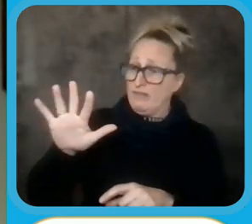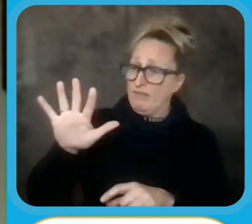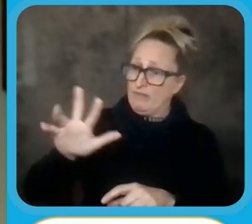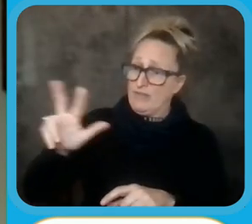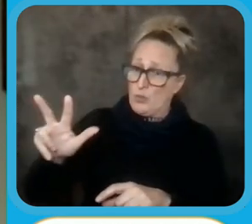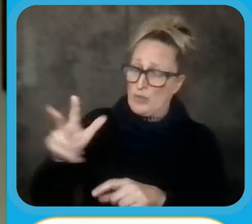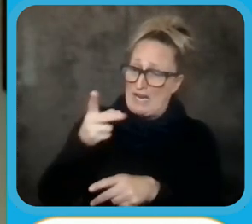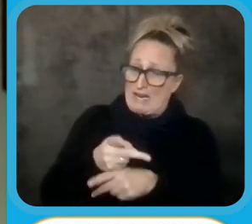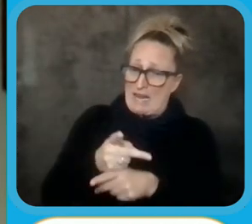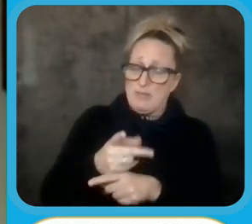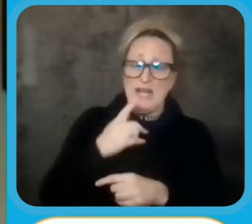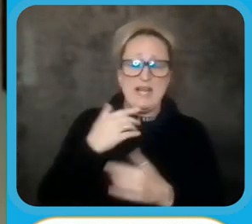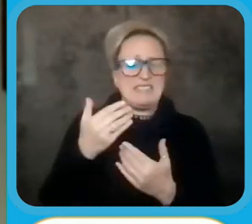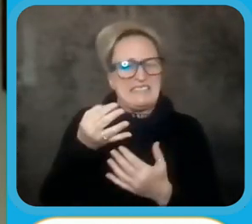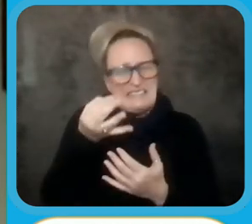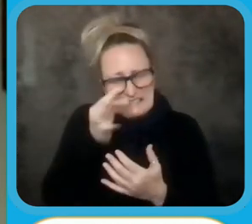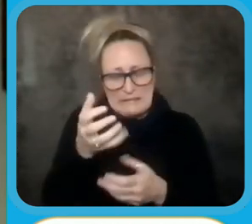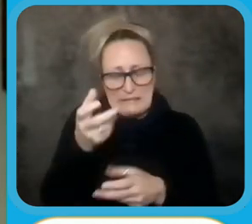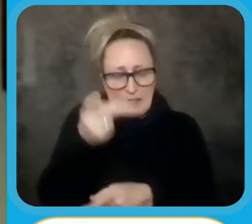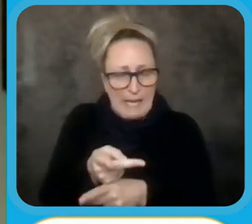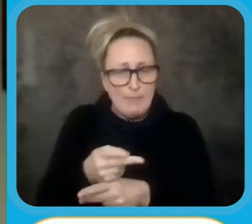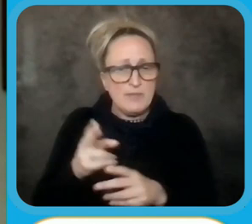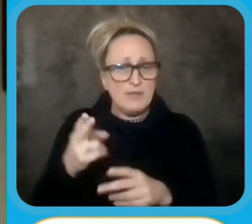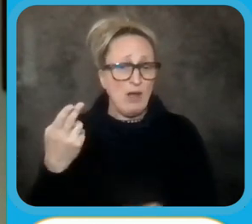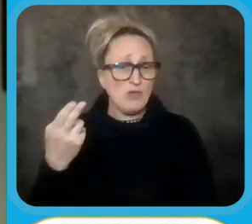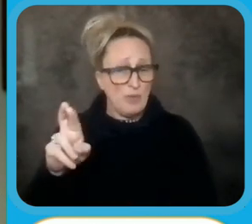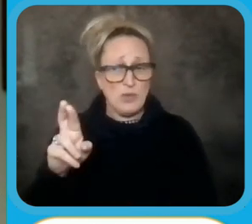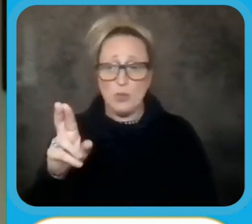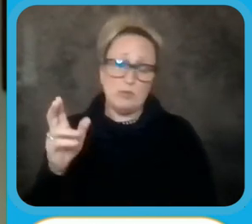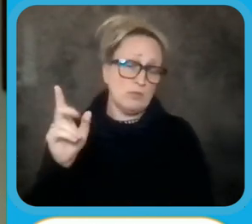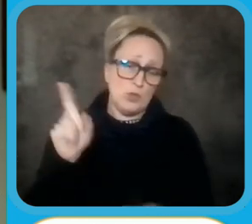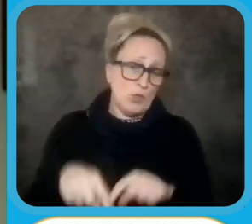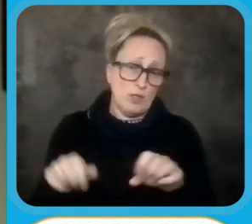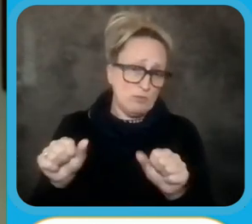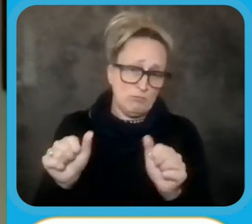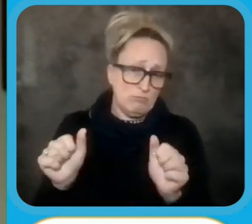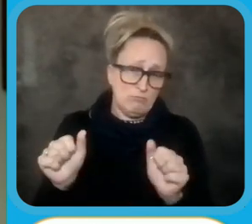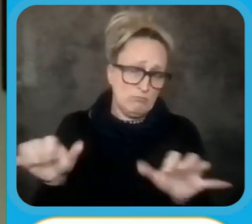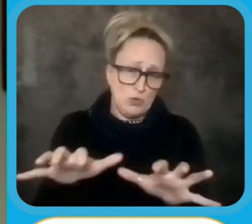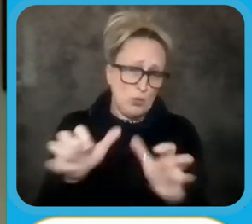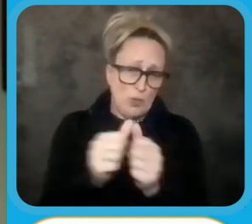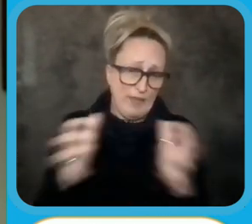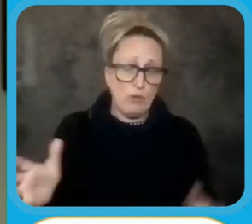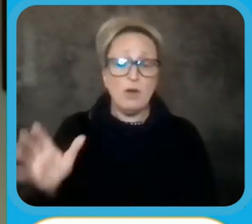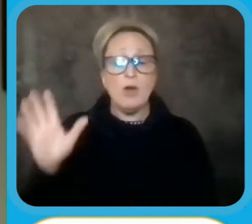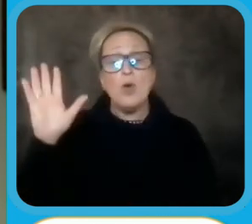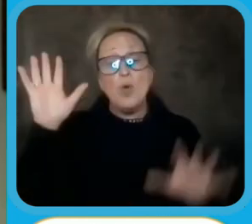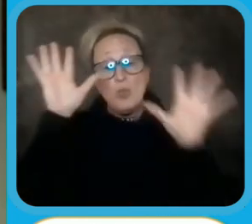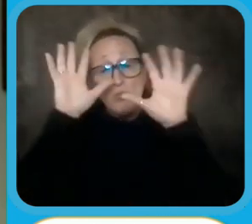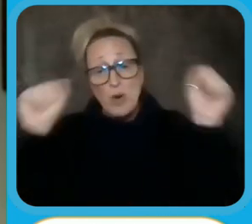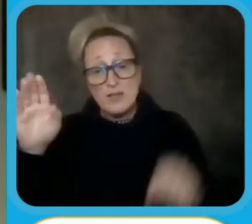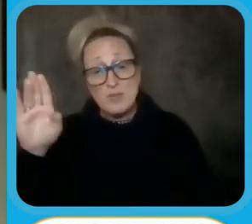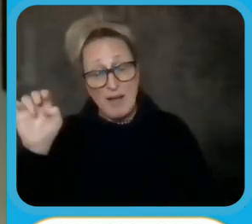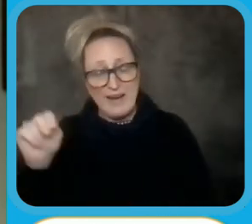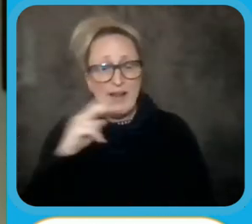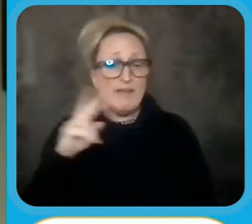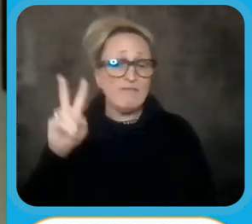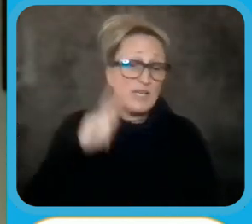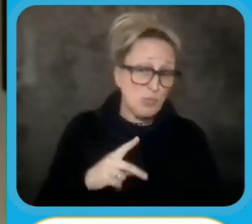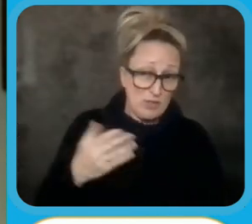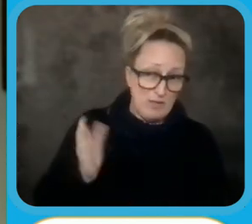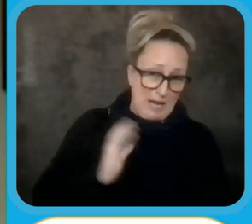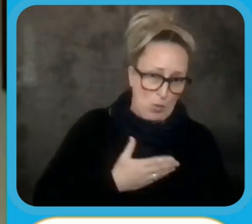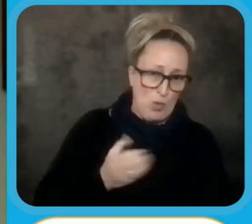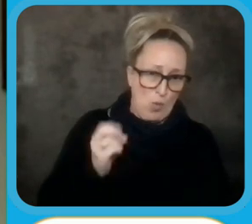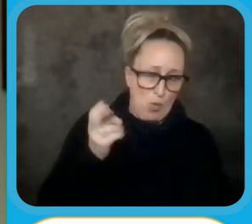held on to the House. We wouldn't have done that without you. President Biden and our own Vice President Harris have been pushing